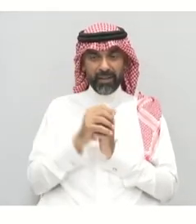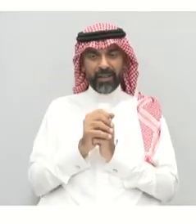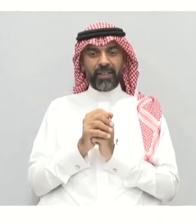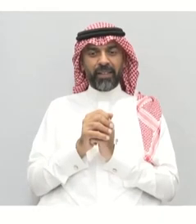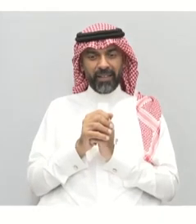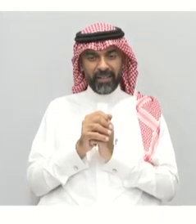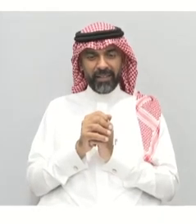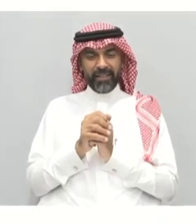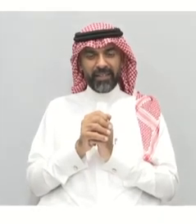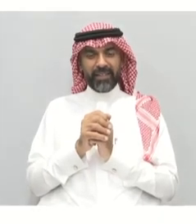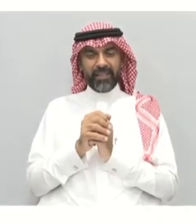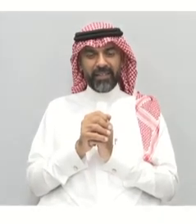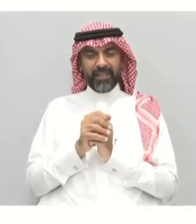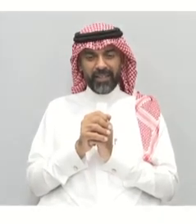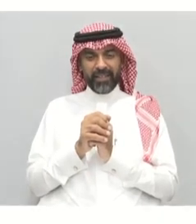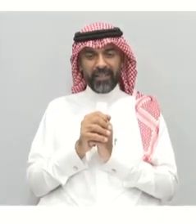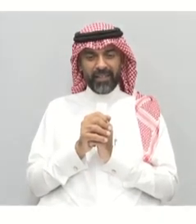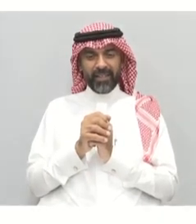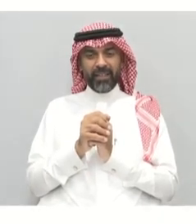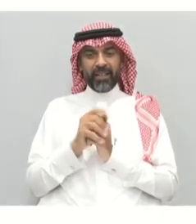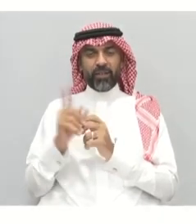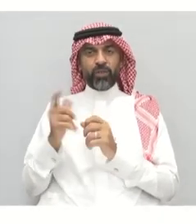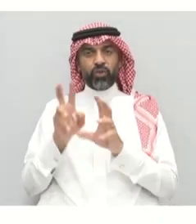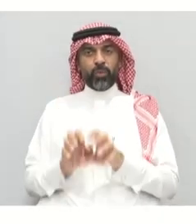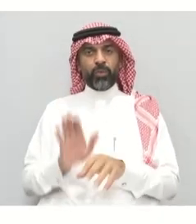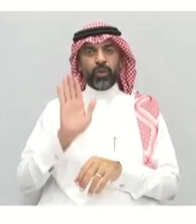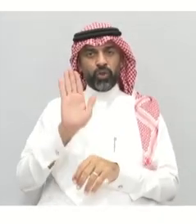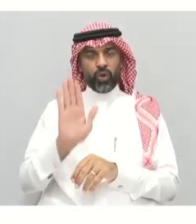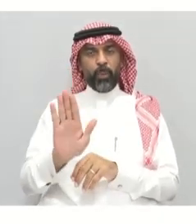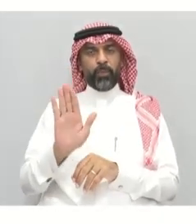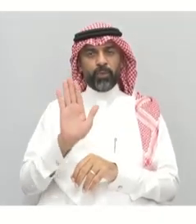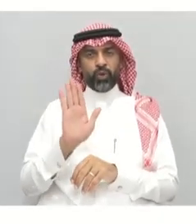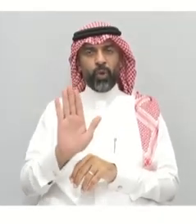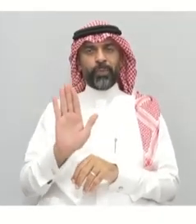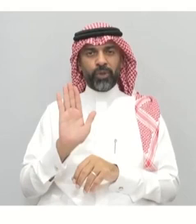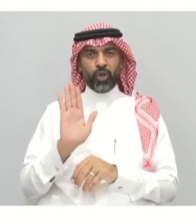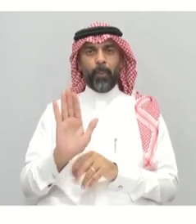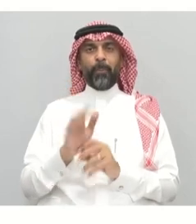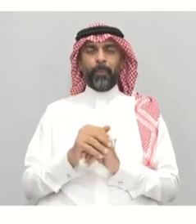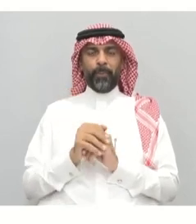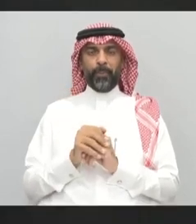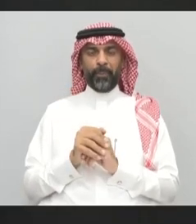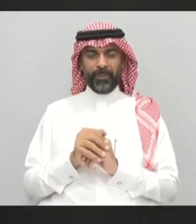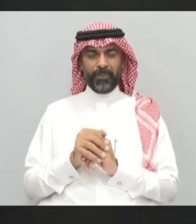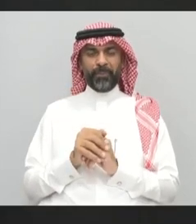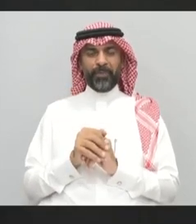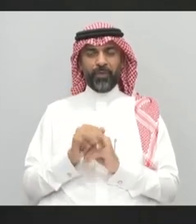red light, when you see a red light, stop, stop, stop.